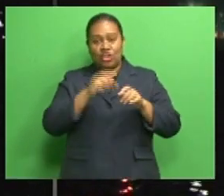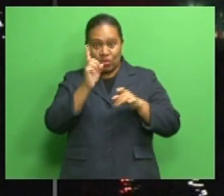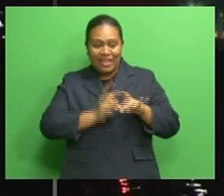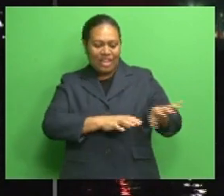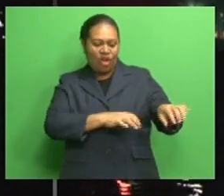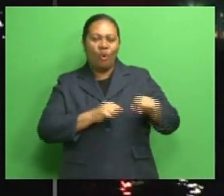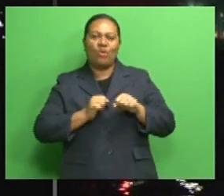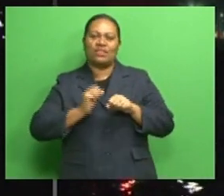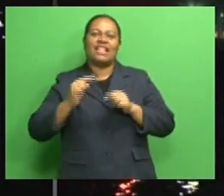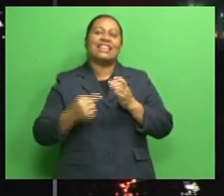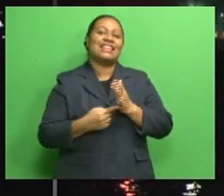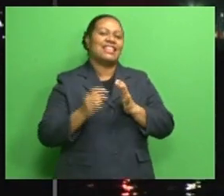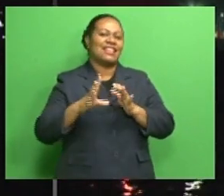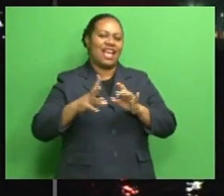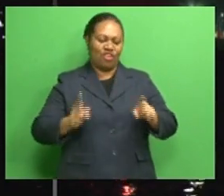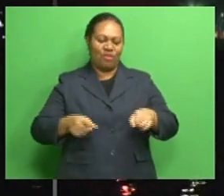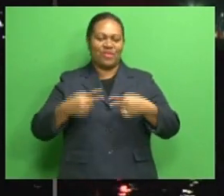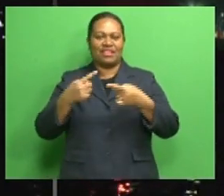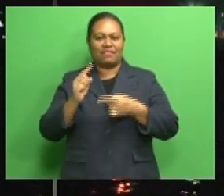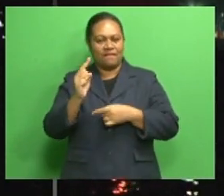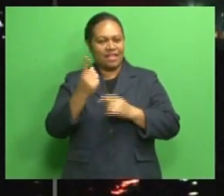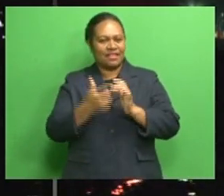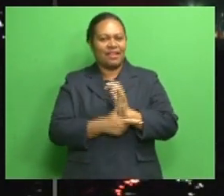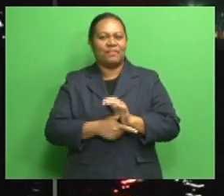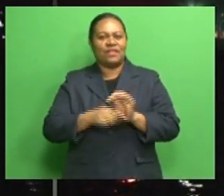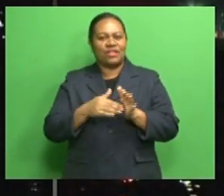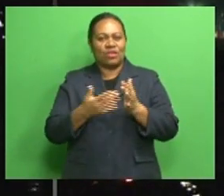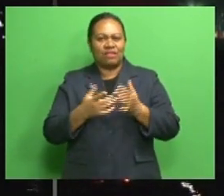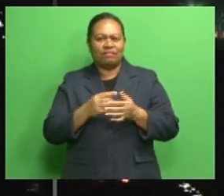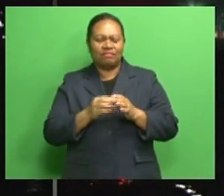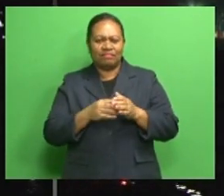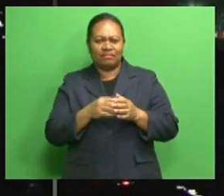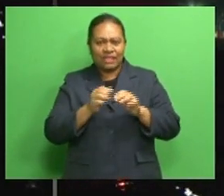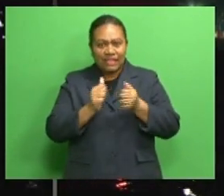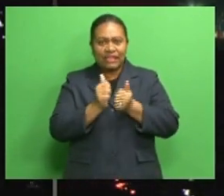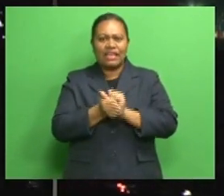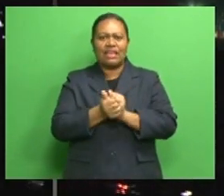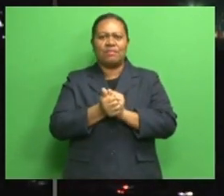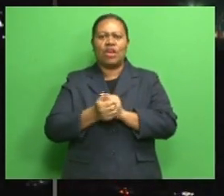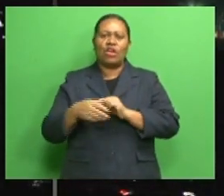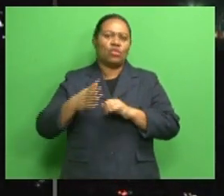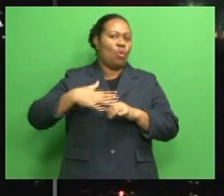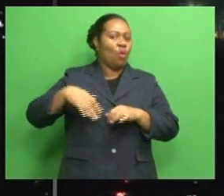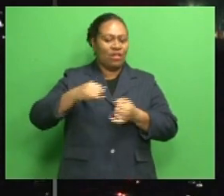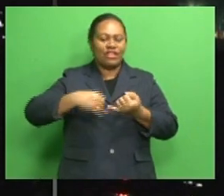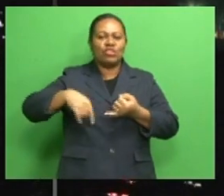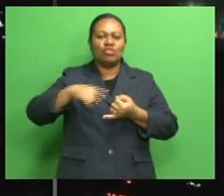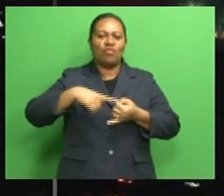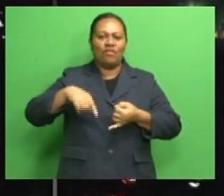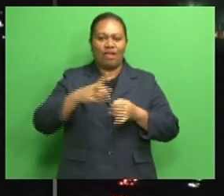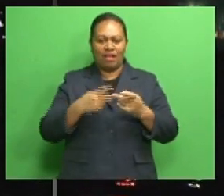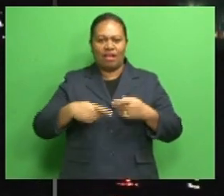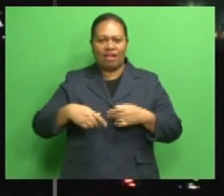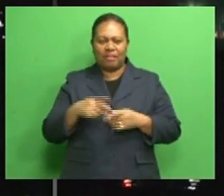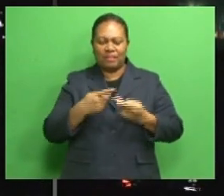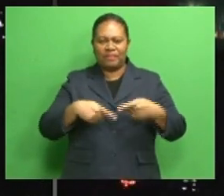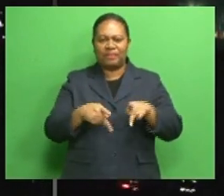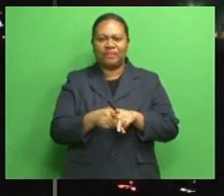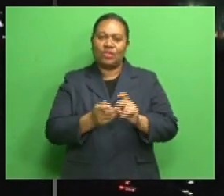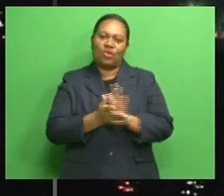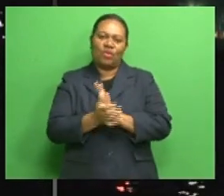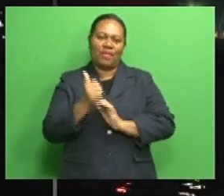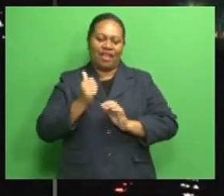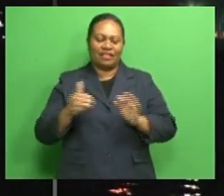first-ever T10 Bash competition. The event saw 12 top local teams from the Greater Suva area returning to the pitch.